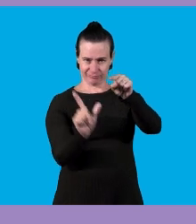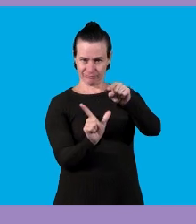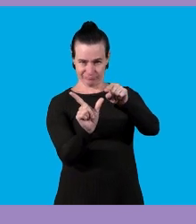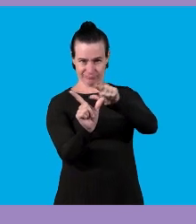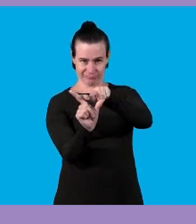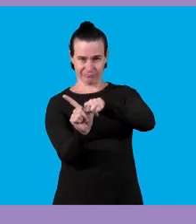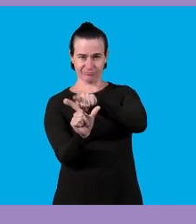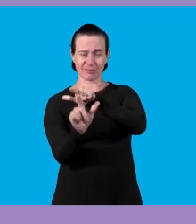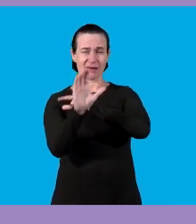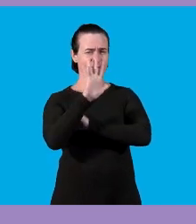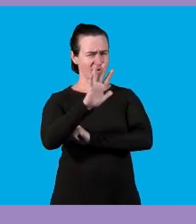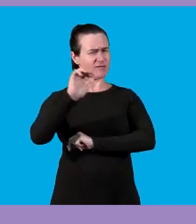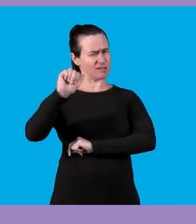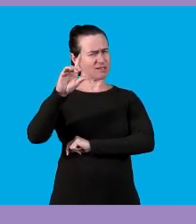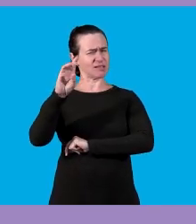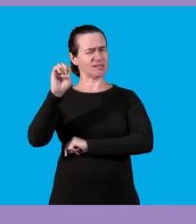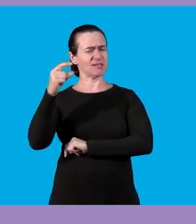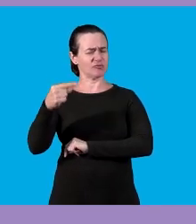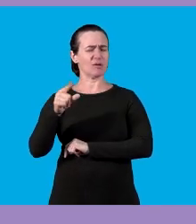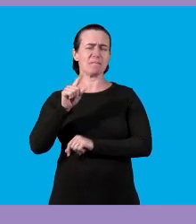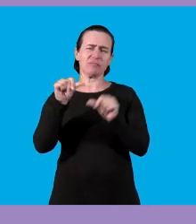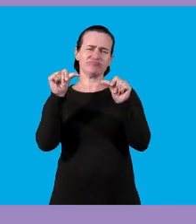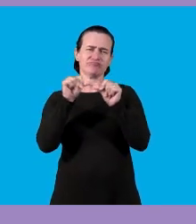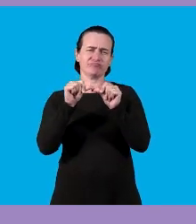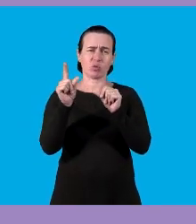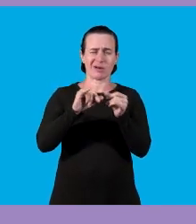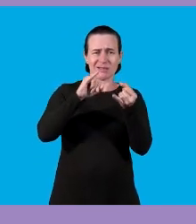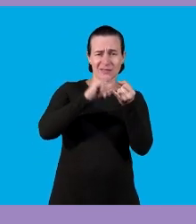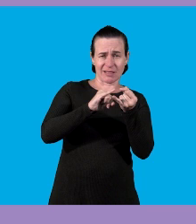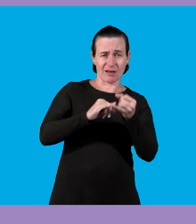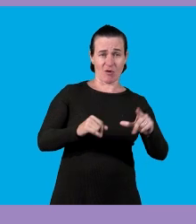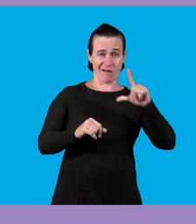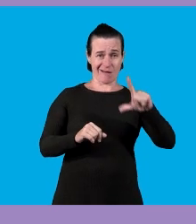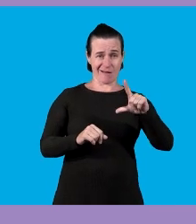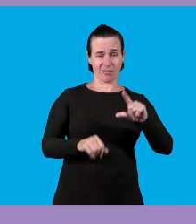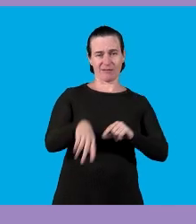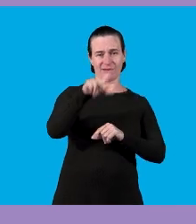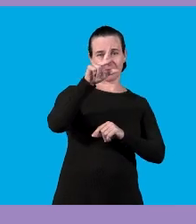it, 56 degrees, determine the size of angle KLT,